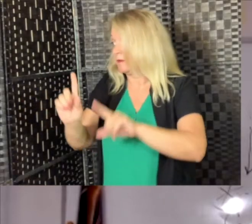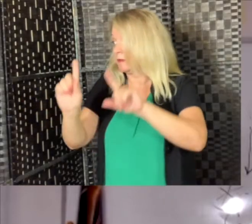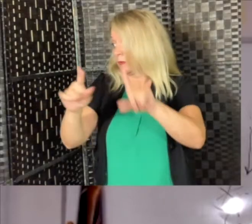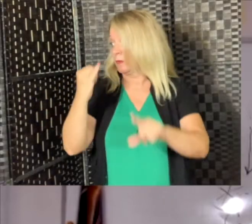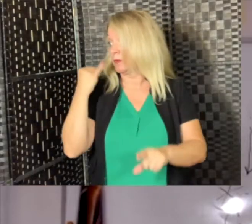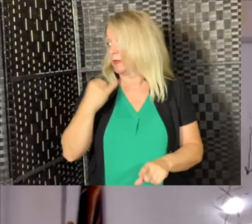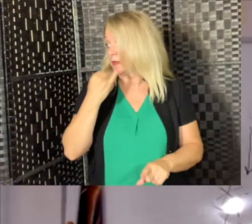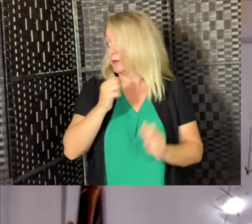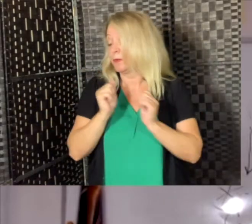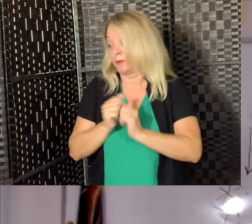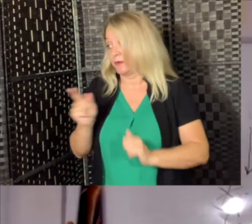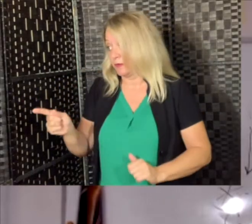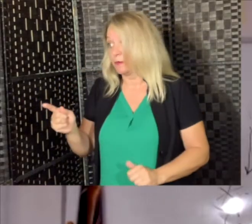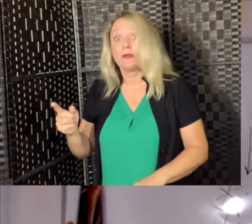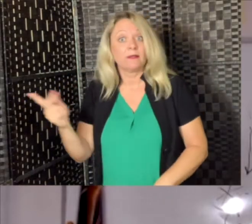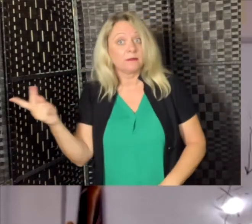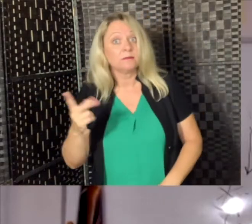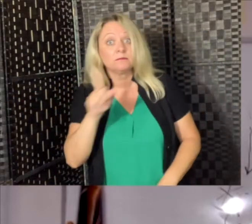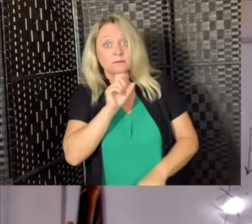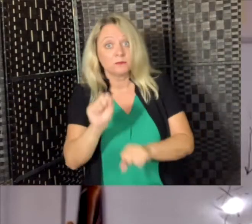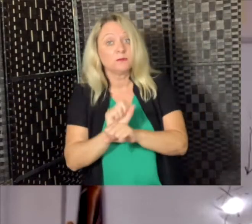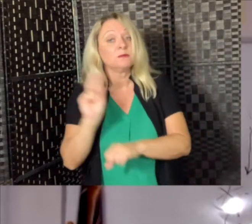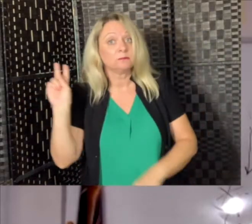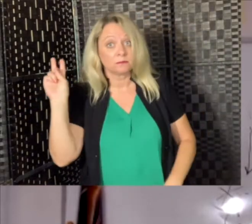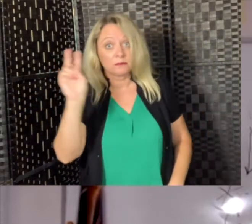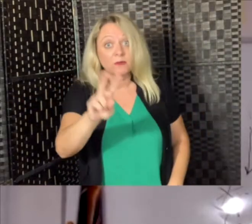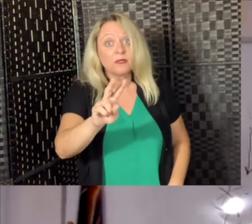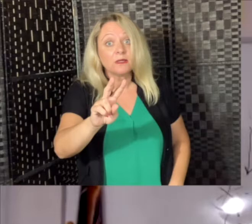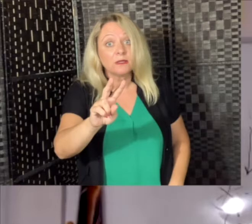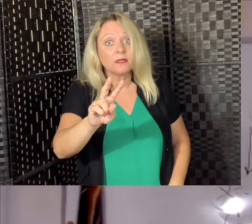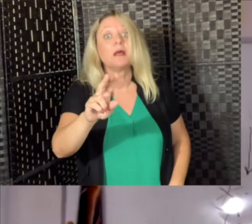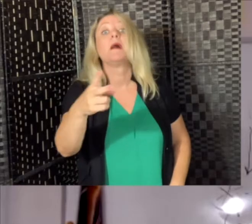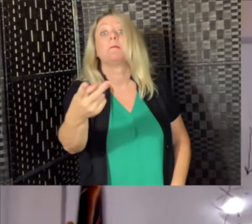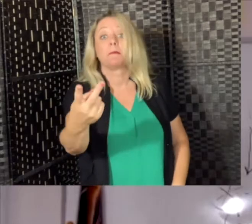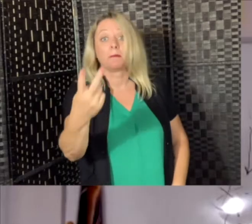And Haiti came back and said, it was one of the most